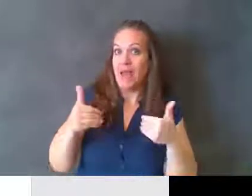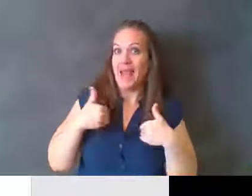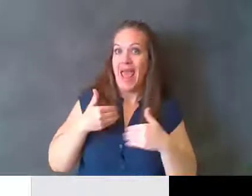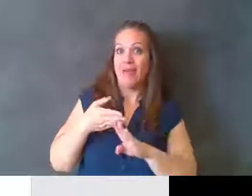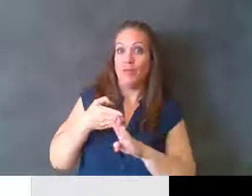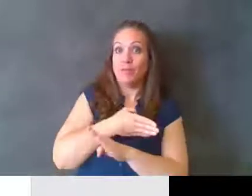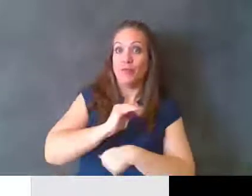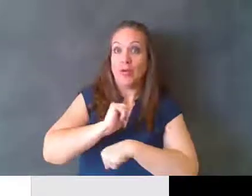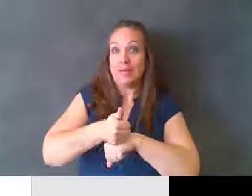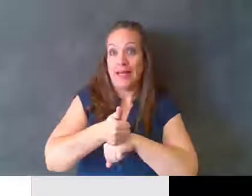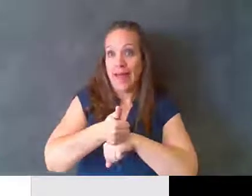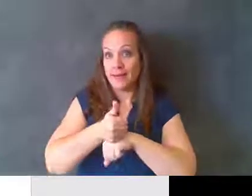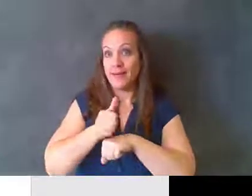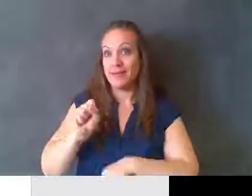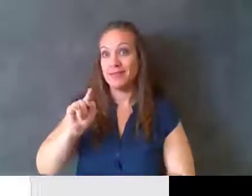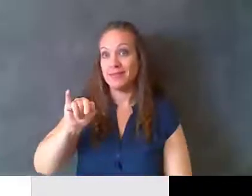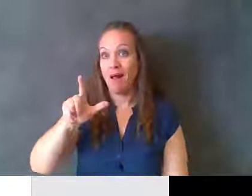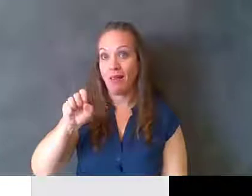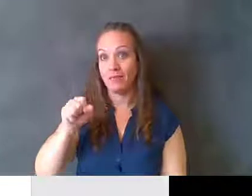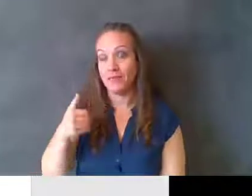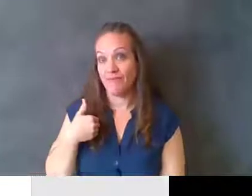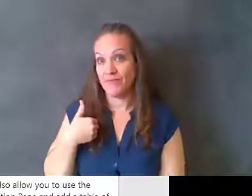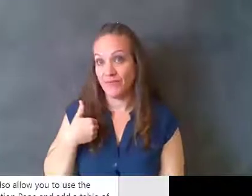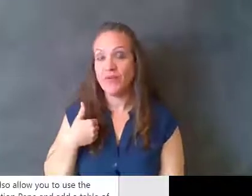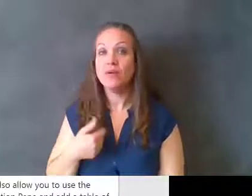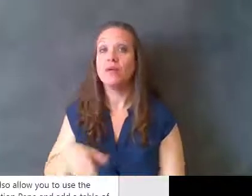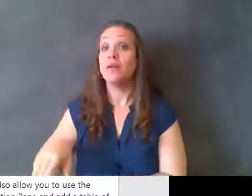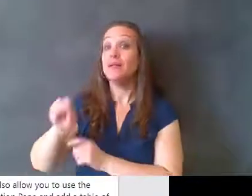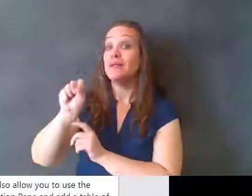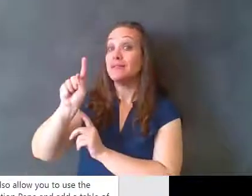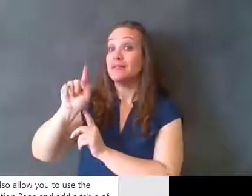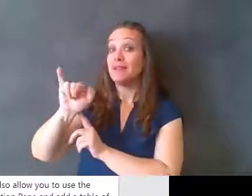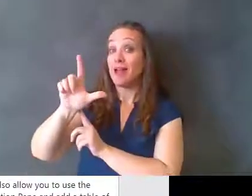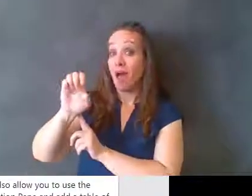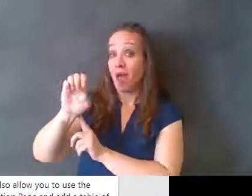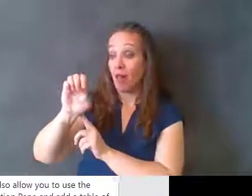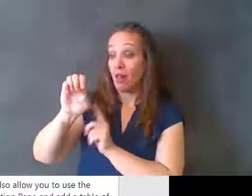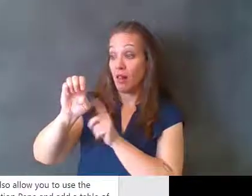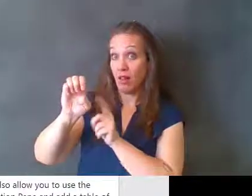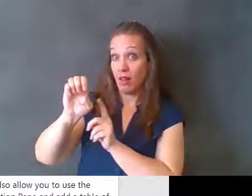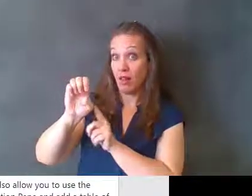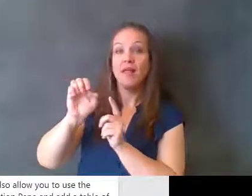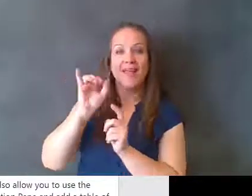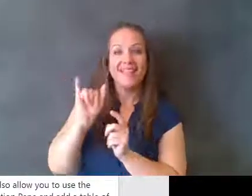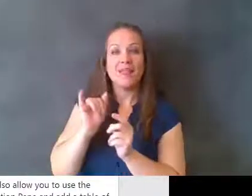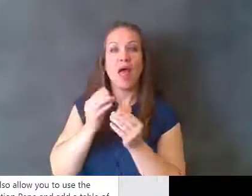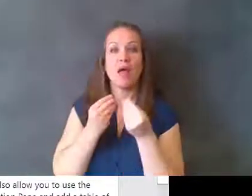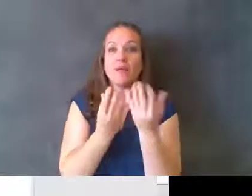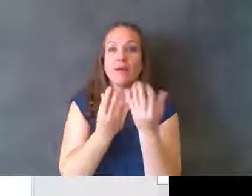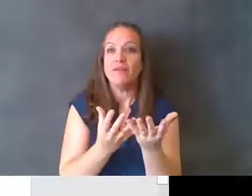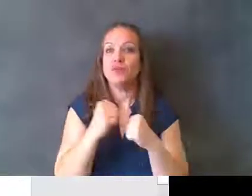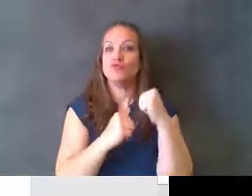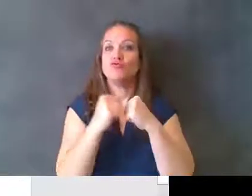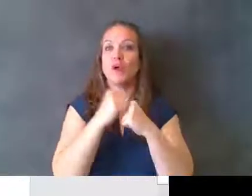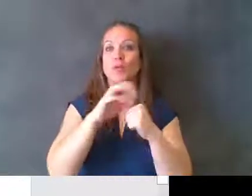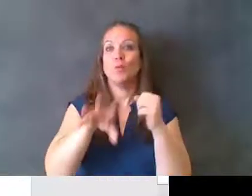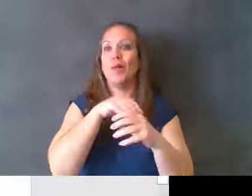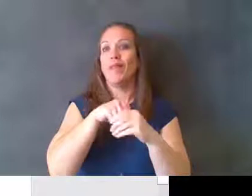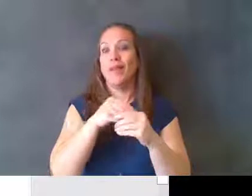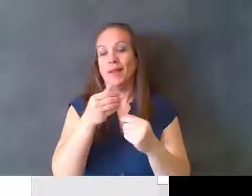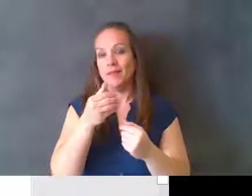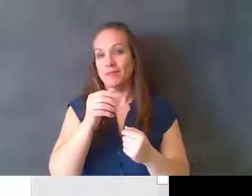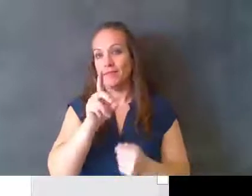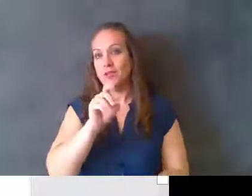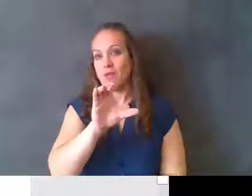Microsoft Word. And the styles are what's going to add that structure to our document. And just to show you what it